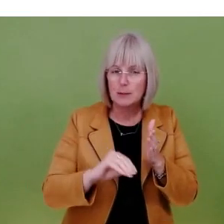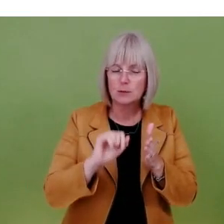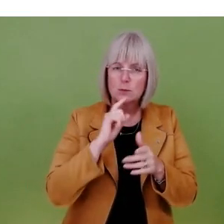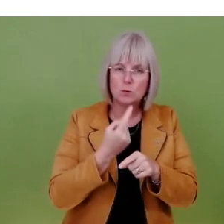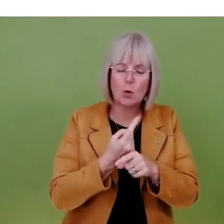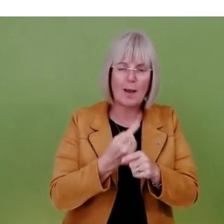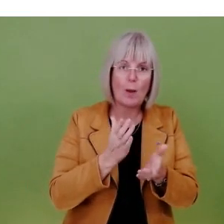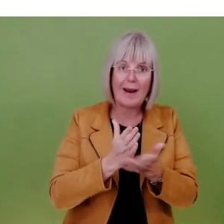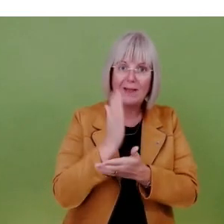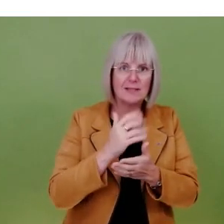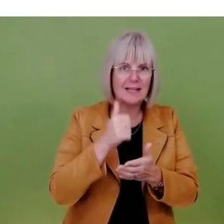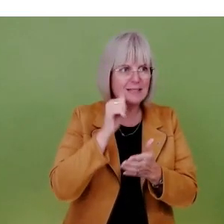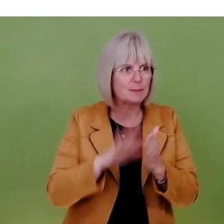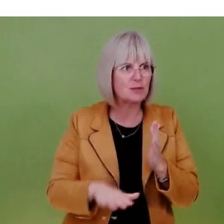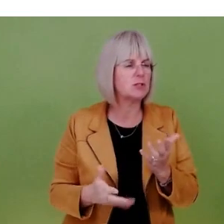many different